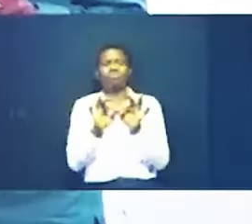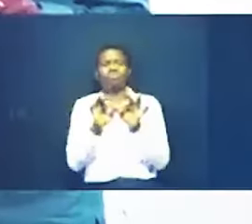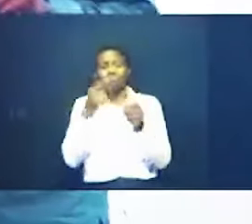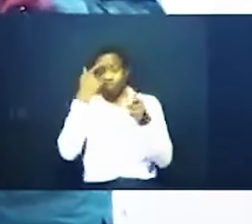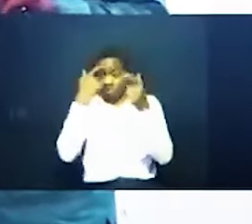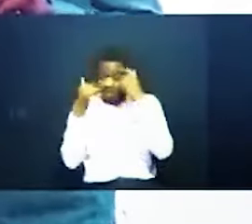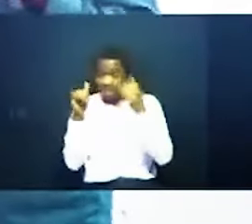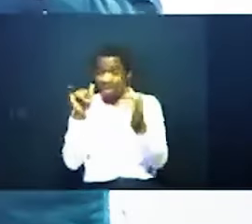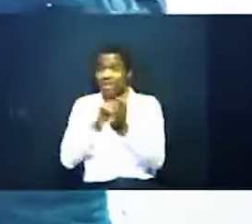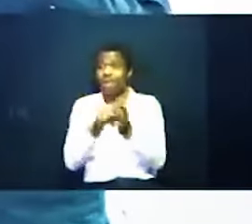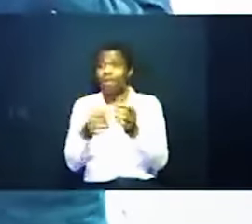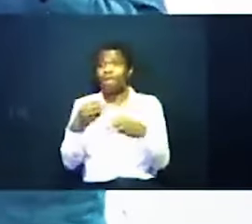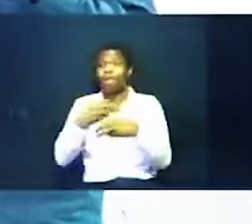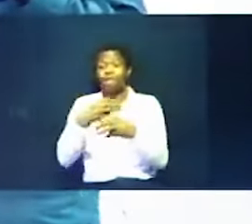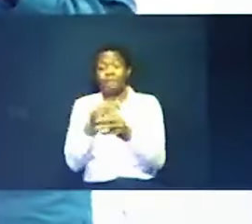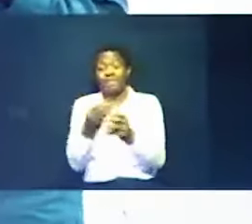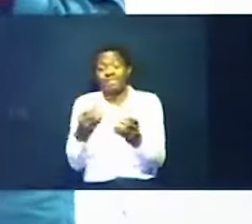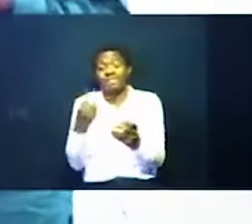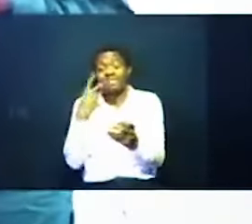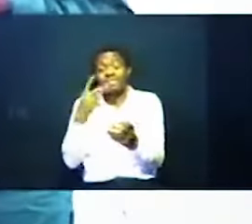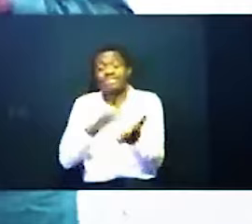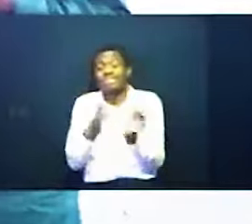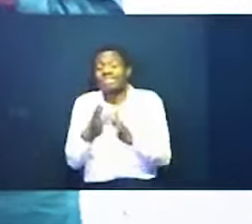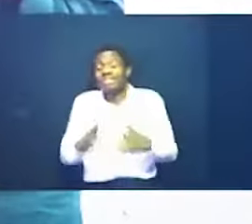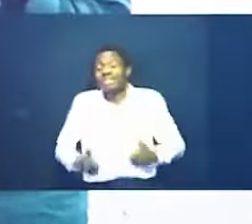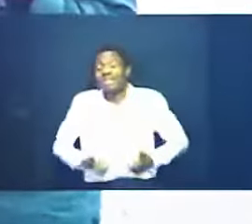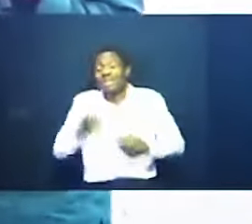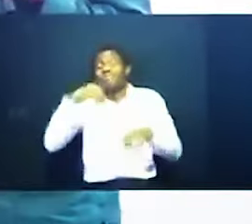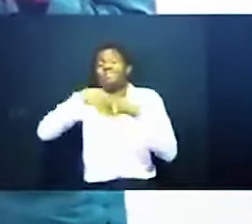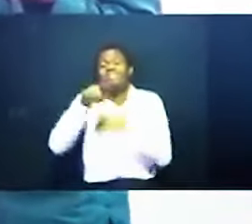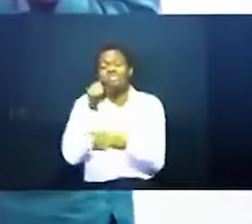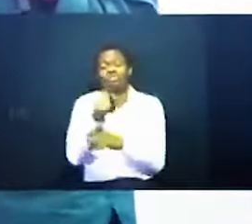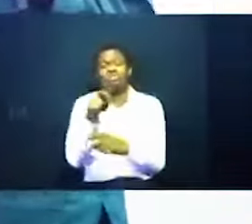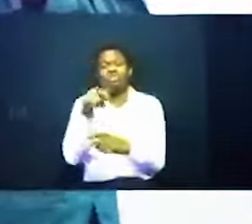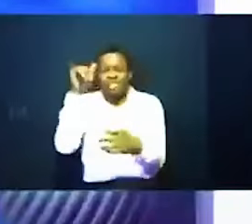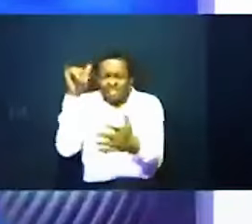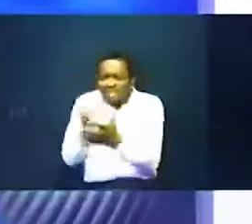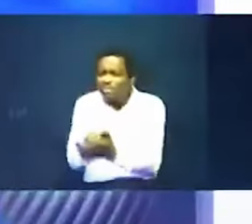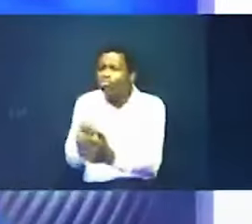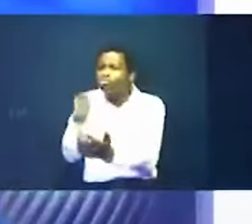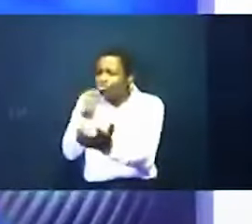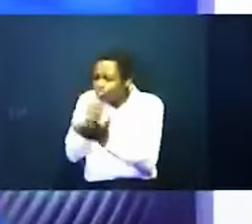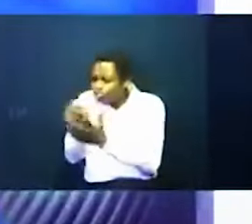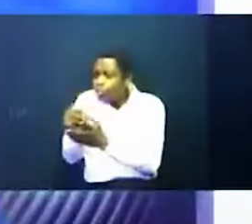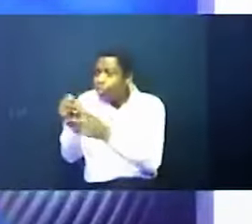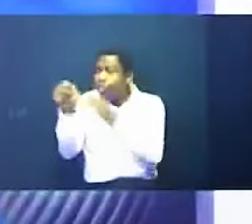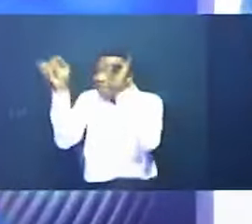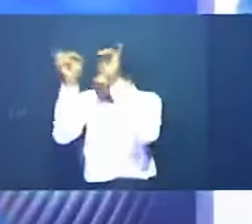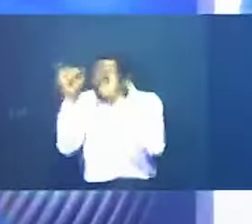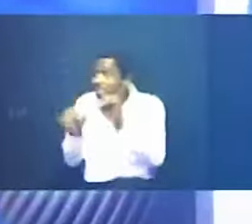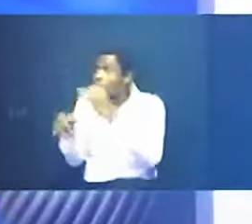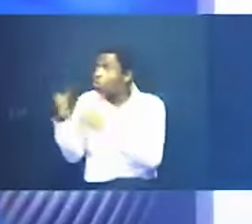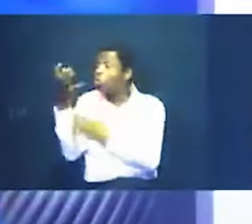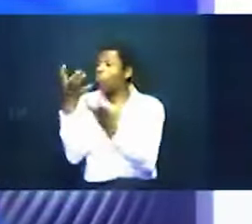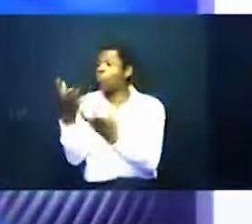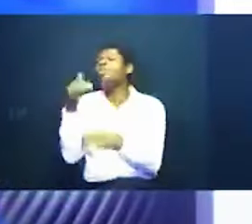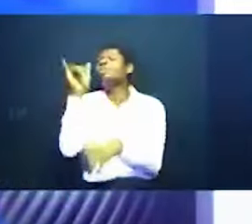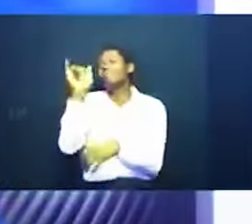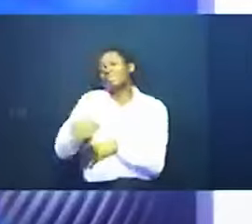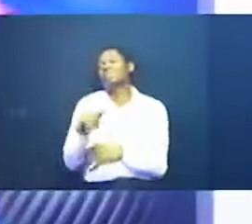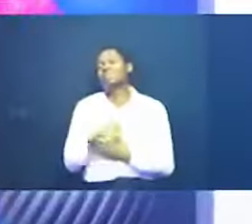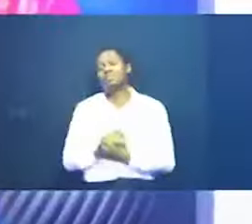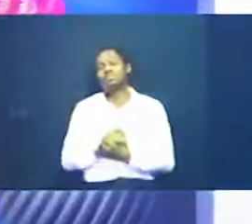so adadi ye nipaduam. Why? Because that is the image that God is fashioning us to become. It's answer, so his